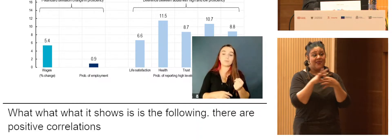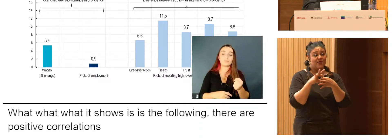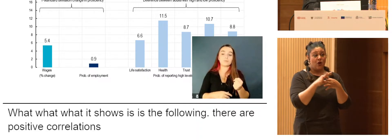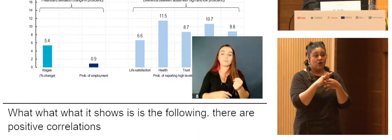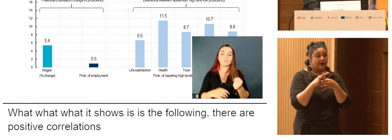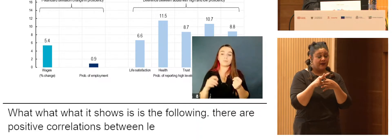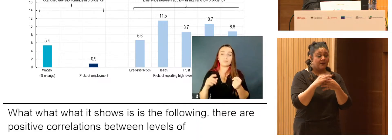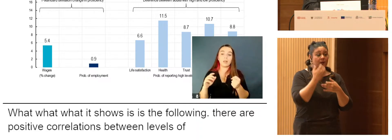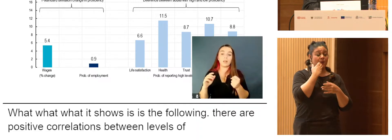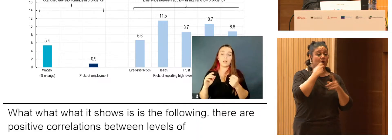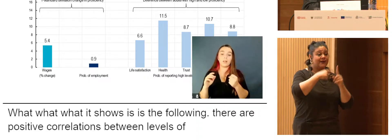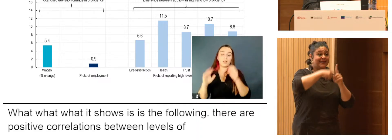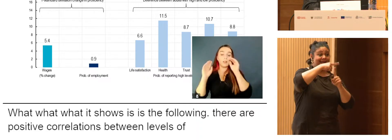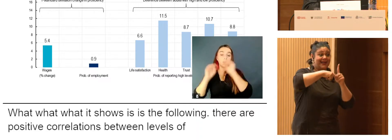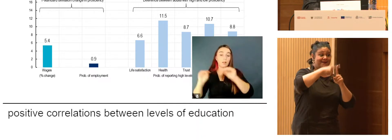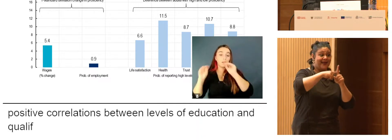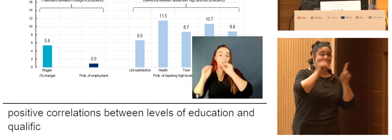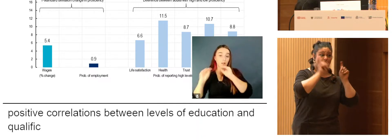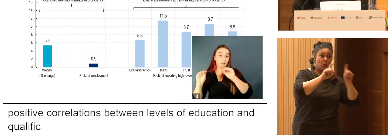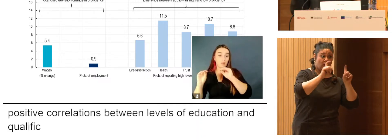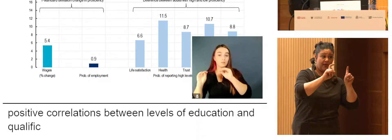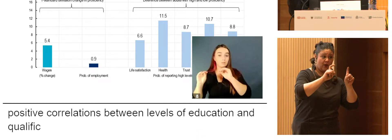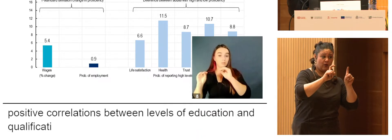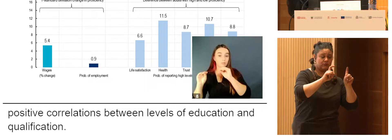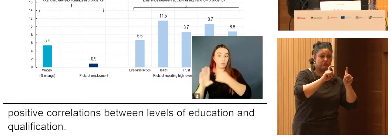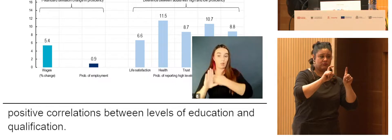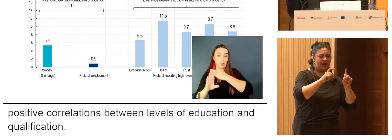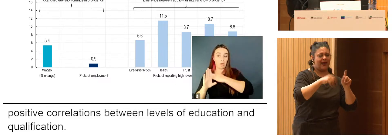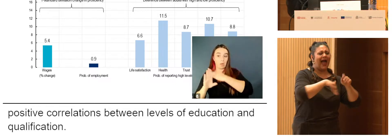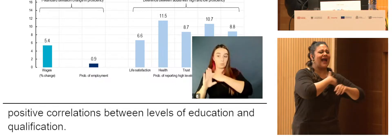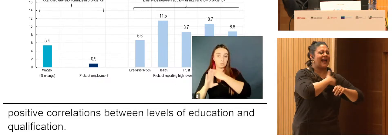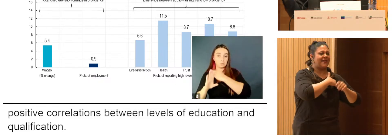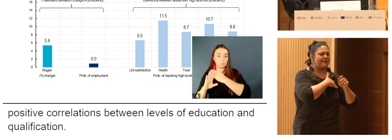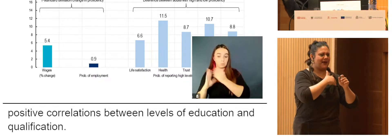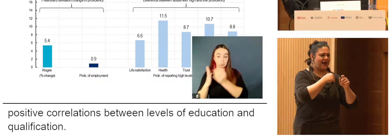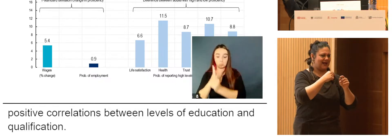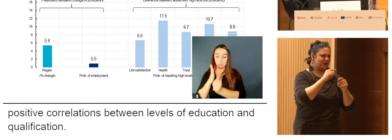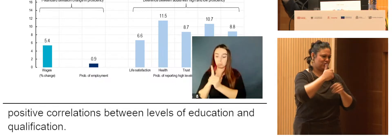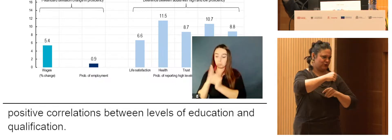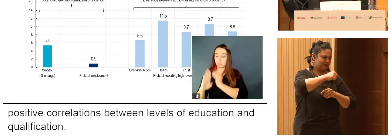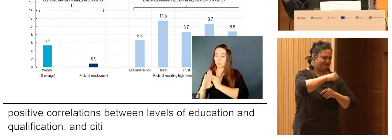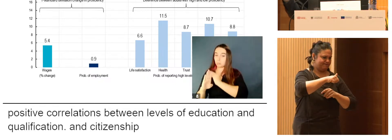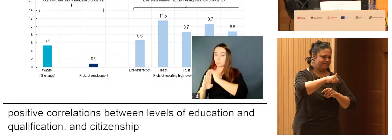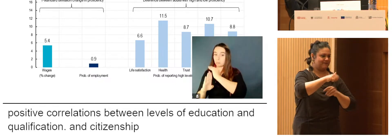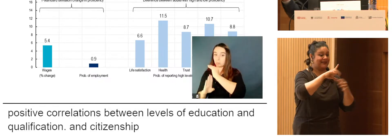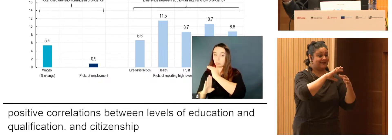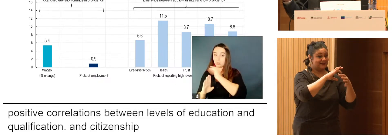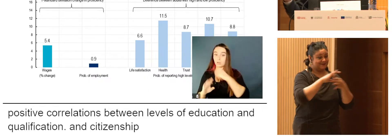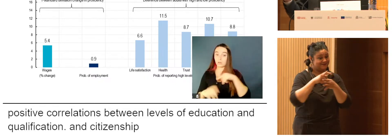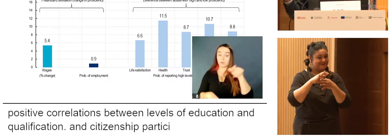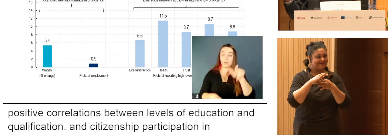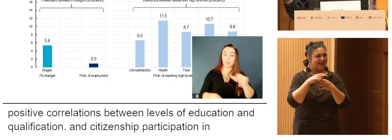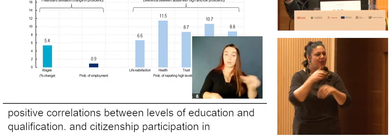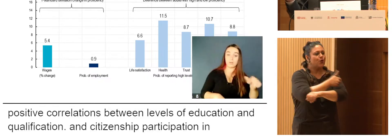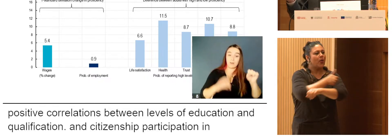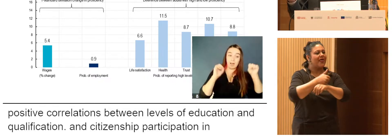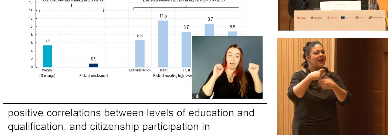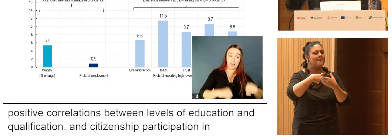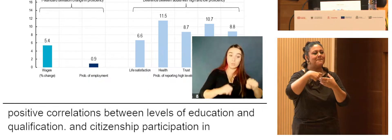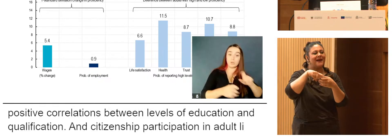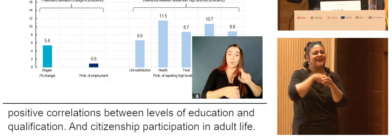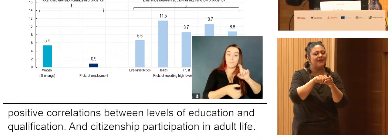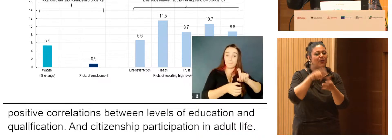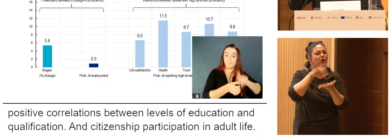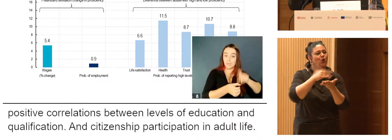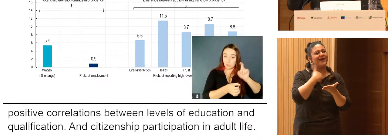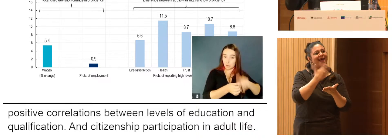of education and qualification and citizenship participation in adult life. And